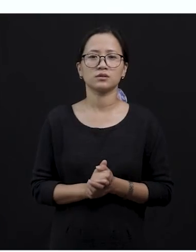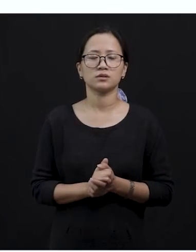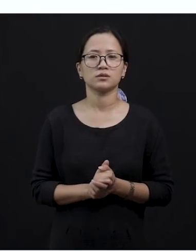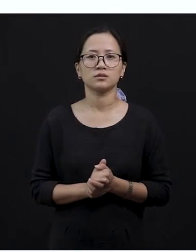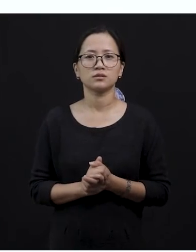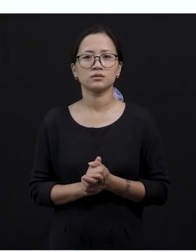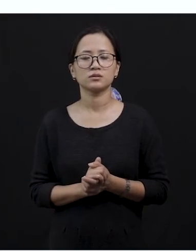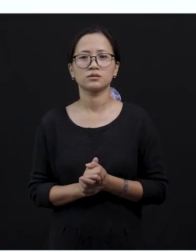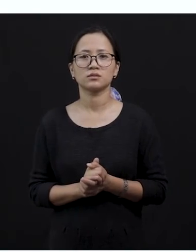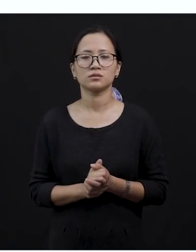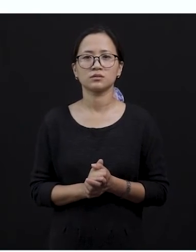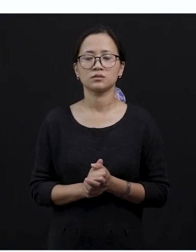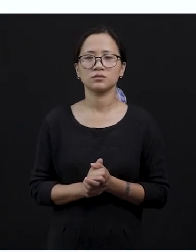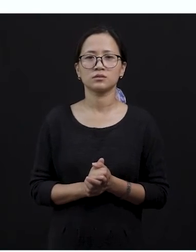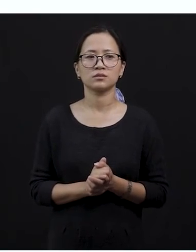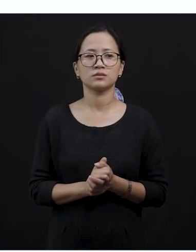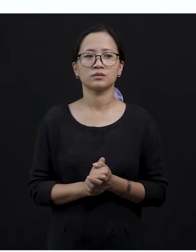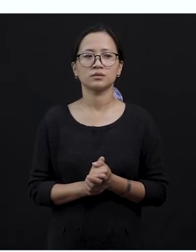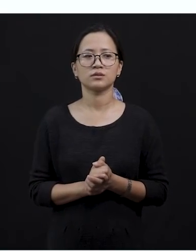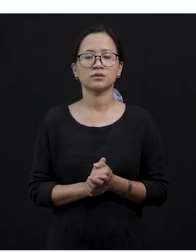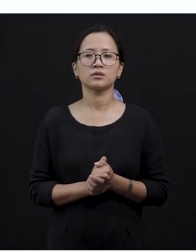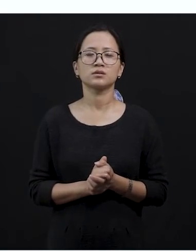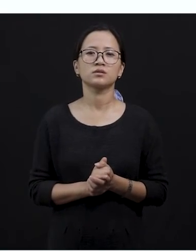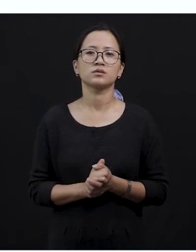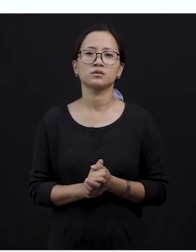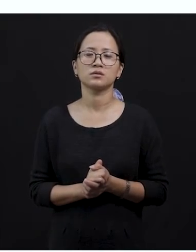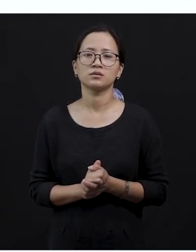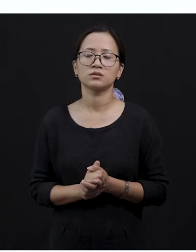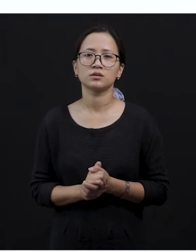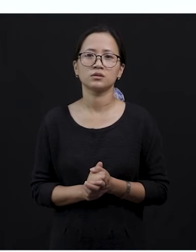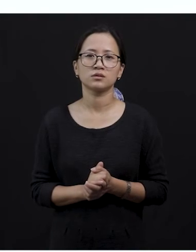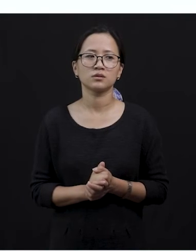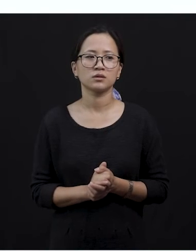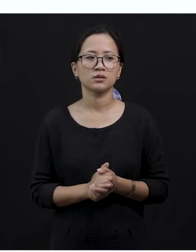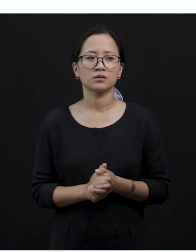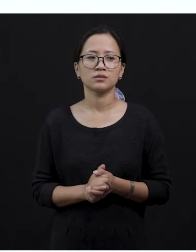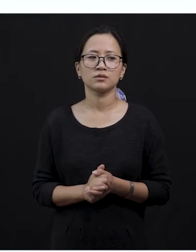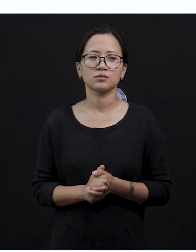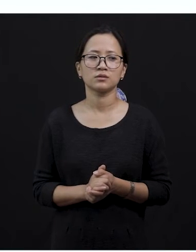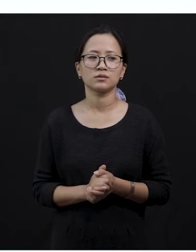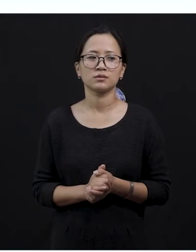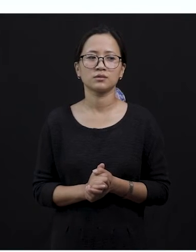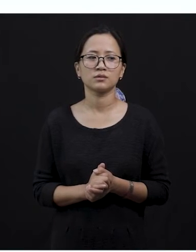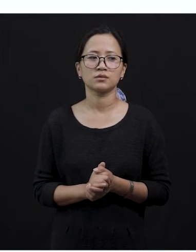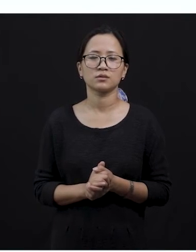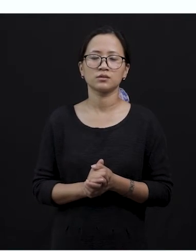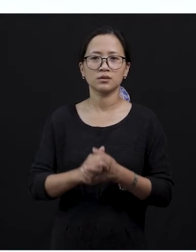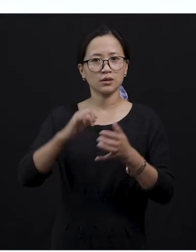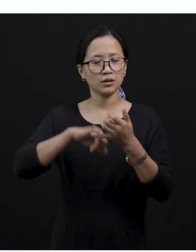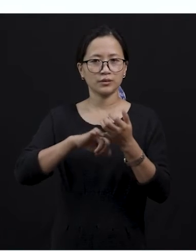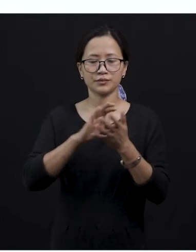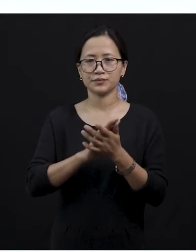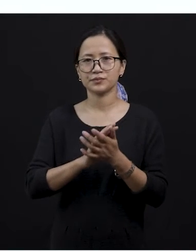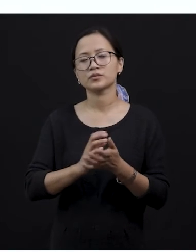dissolved, okay? The sugar or the salt is dissolved in the water. Then let us see. The